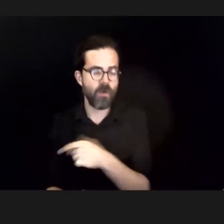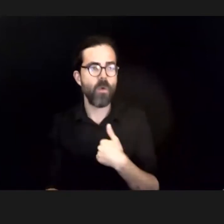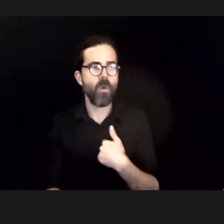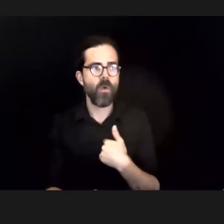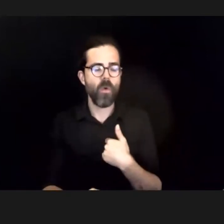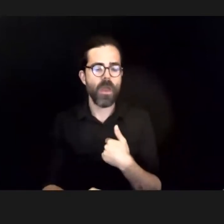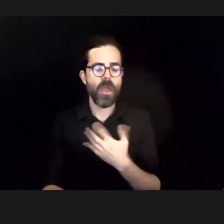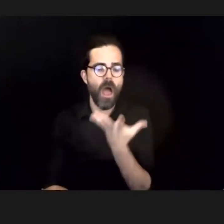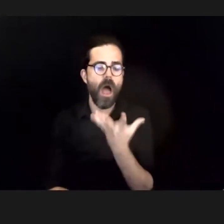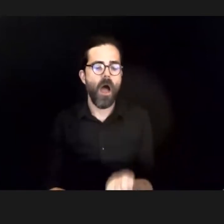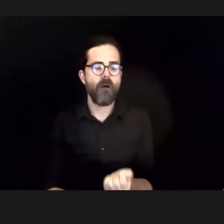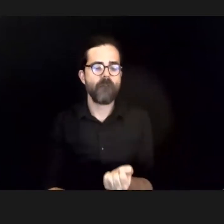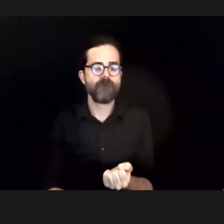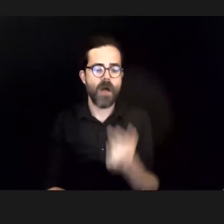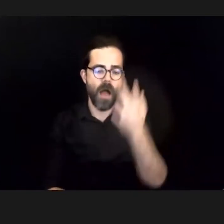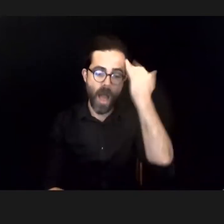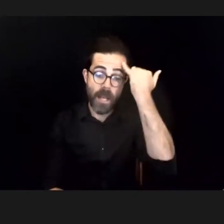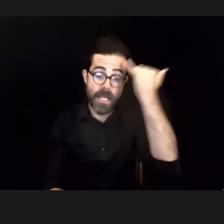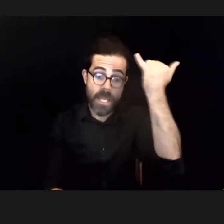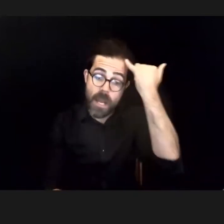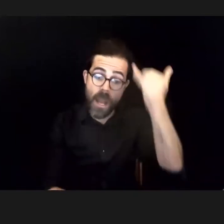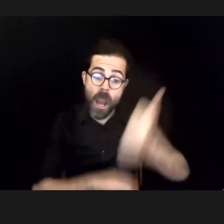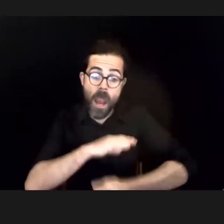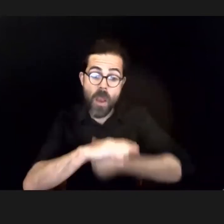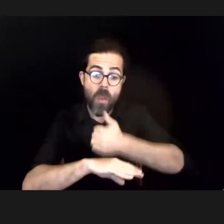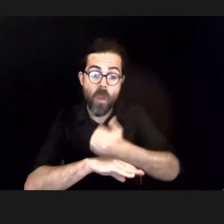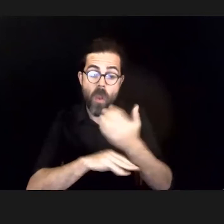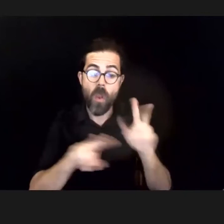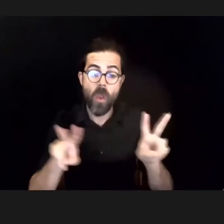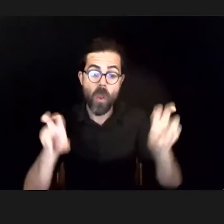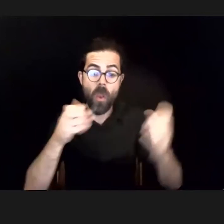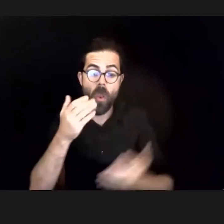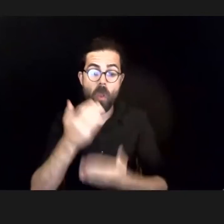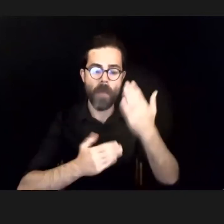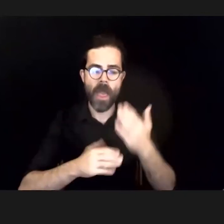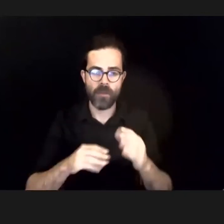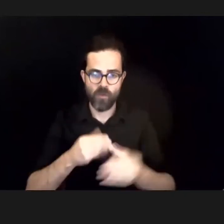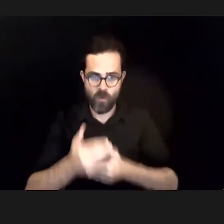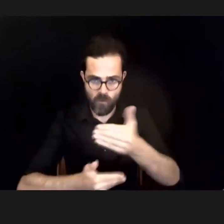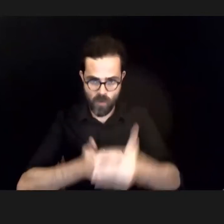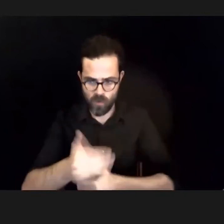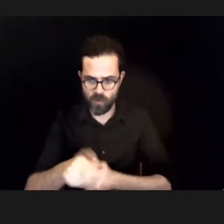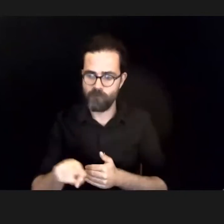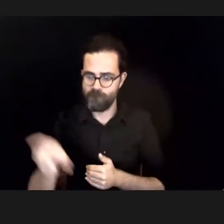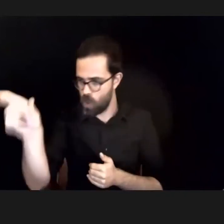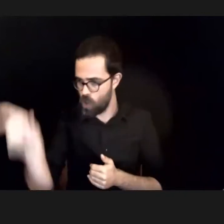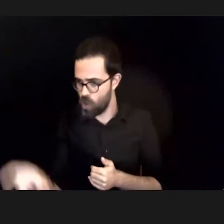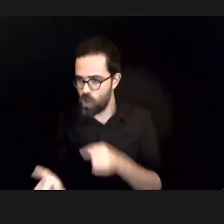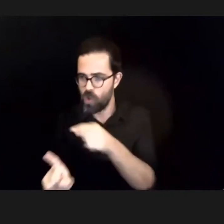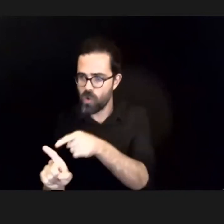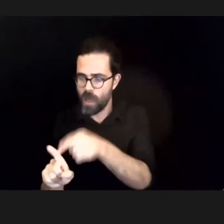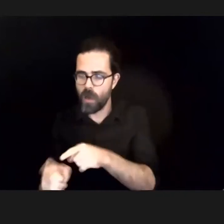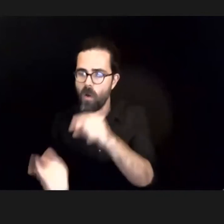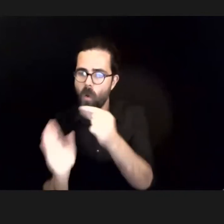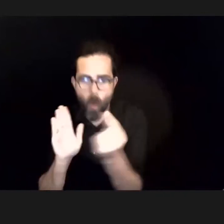challenges that involve the users in the different stages of gathering user requirements, validation, and